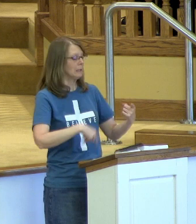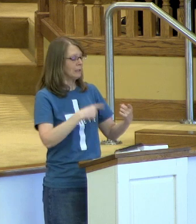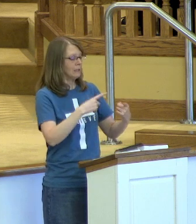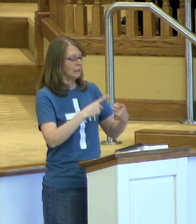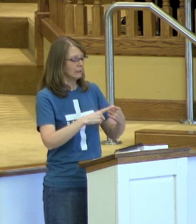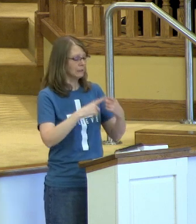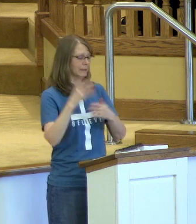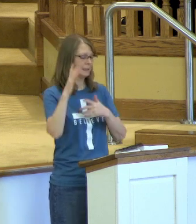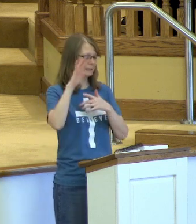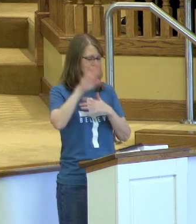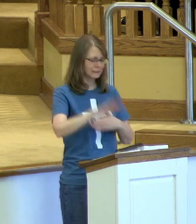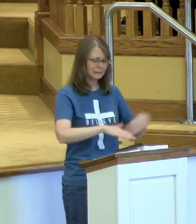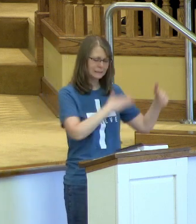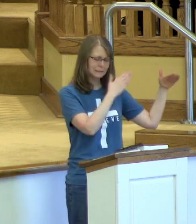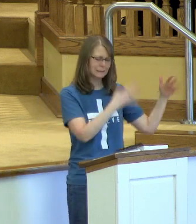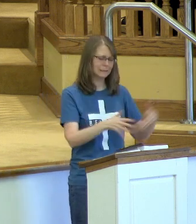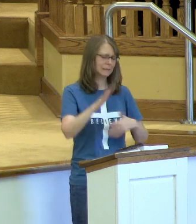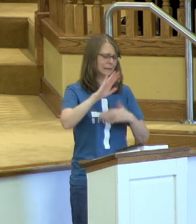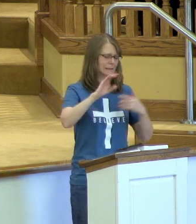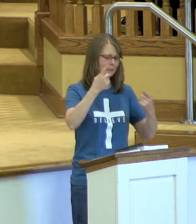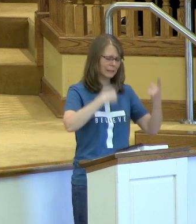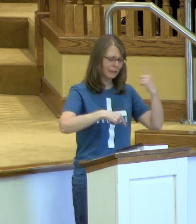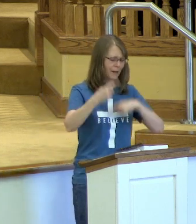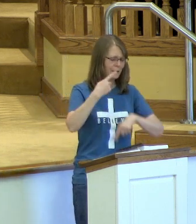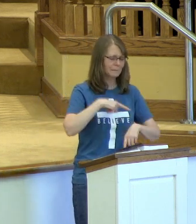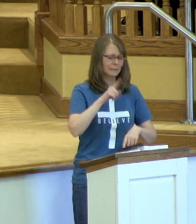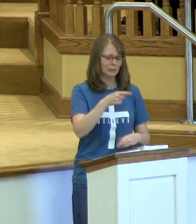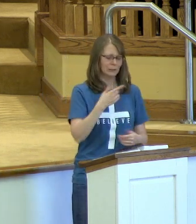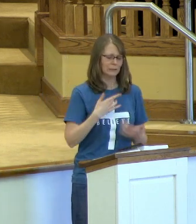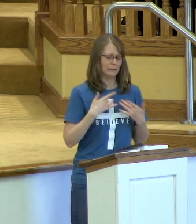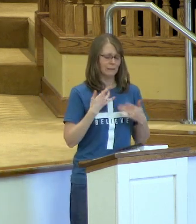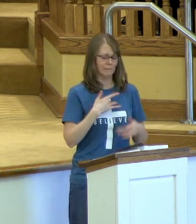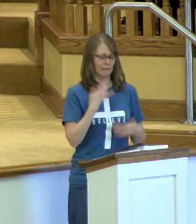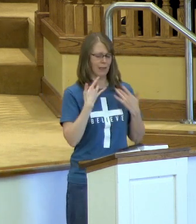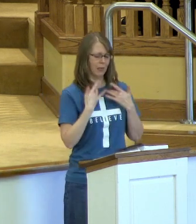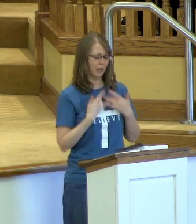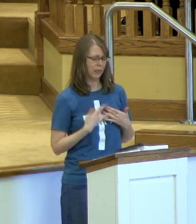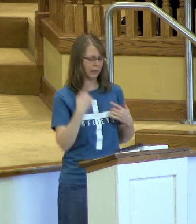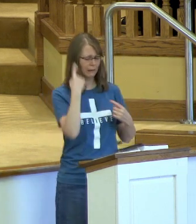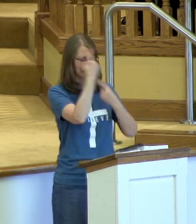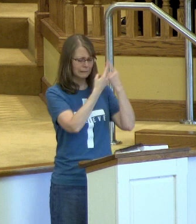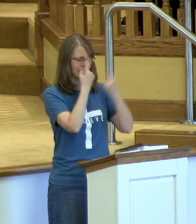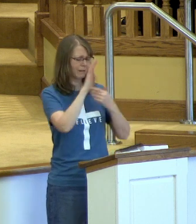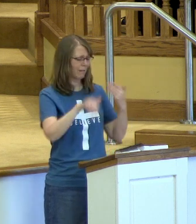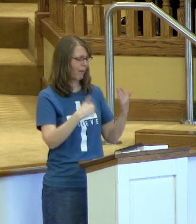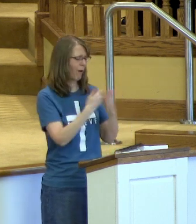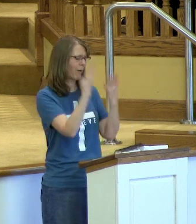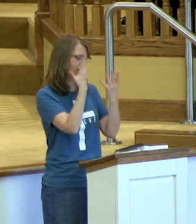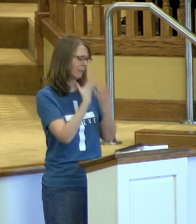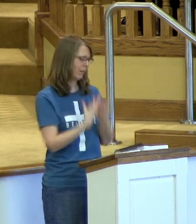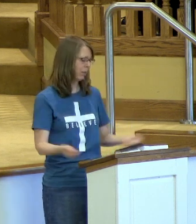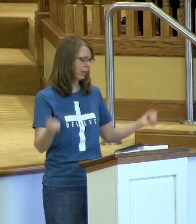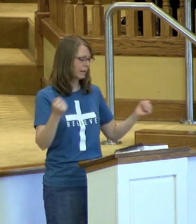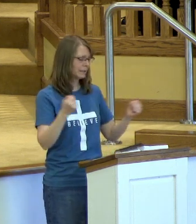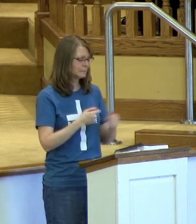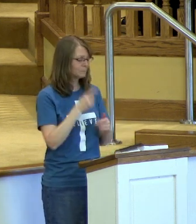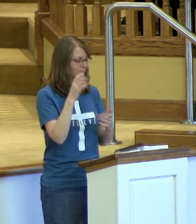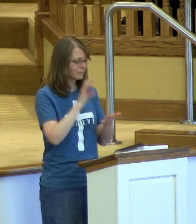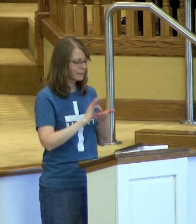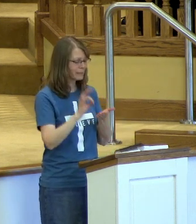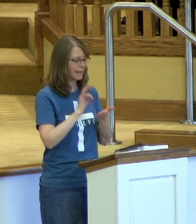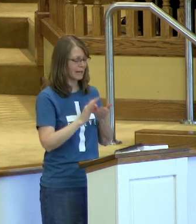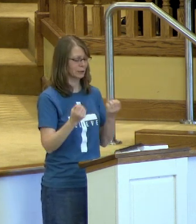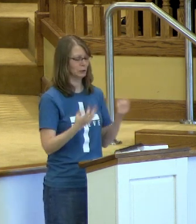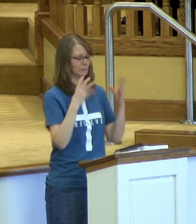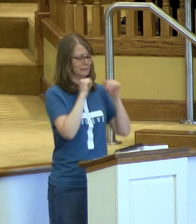are tempest tossed, when you are discouraged, thinking all is lost, count your many blessings,